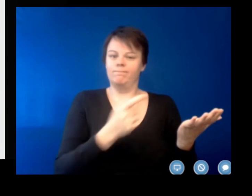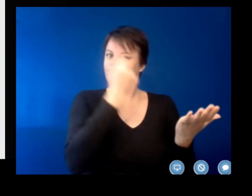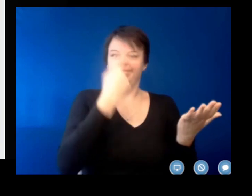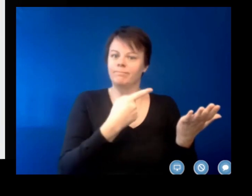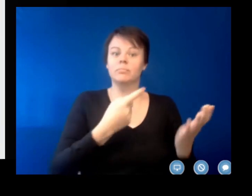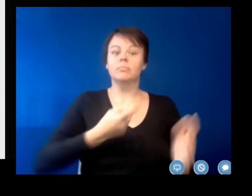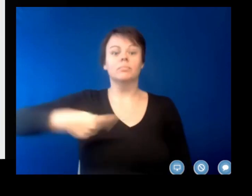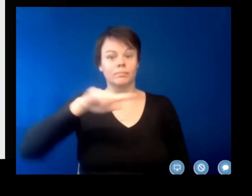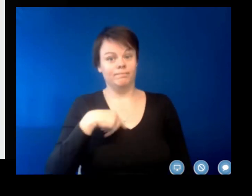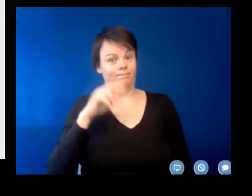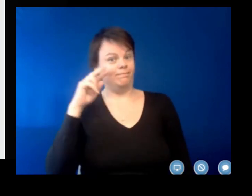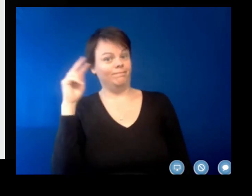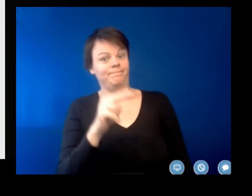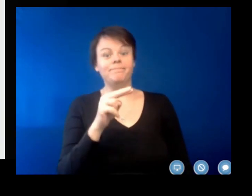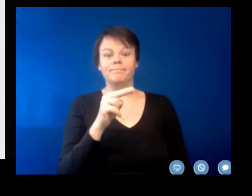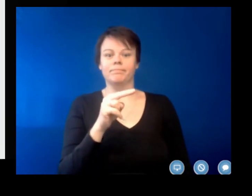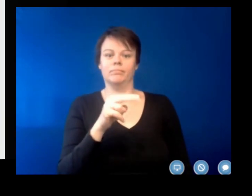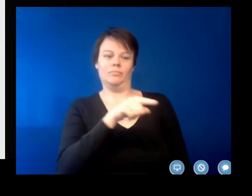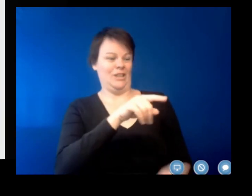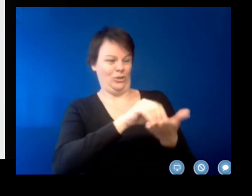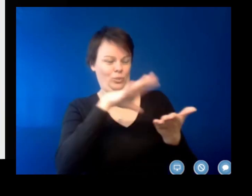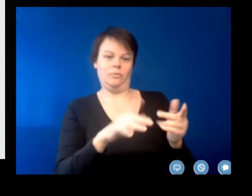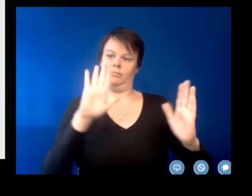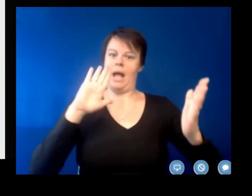really learned as a perspective.